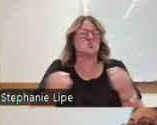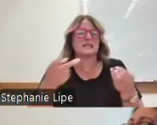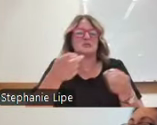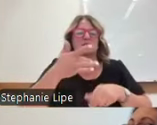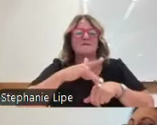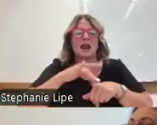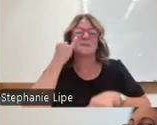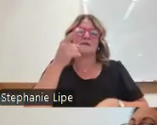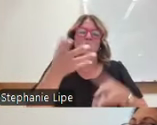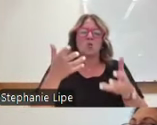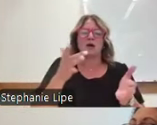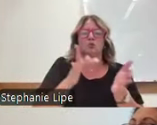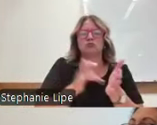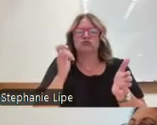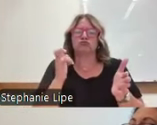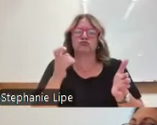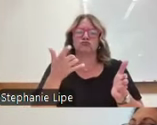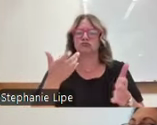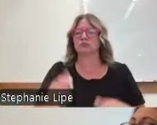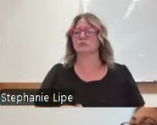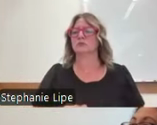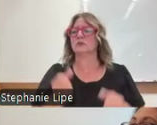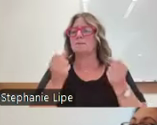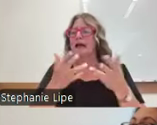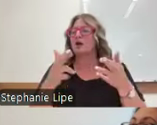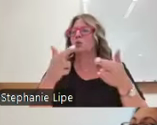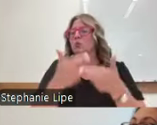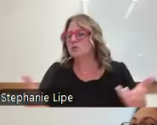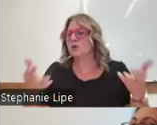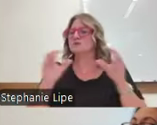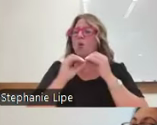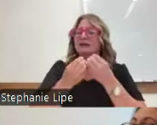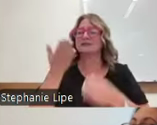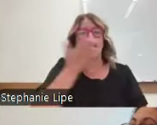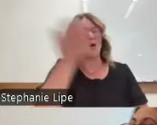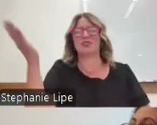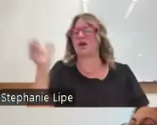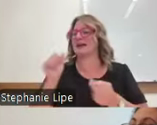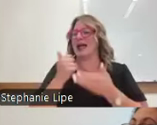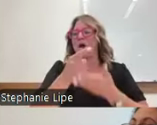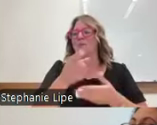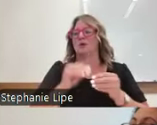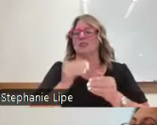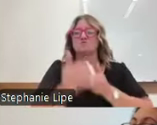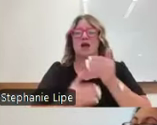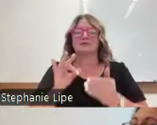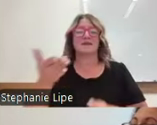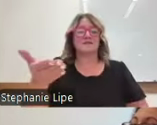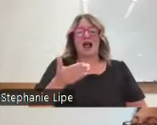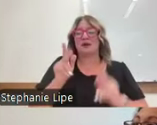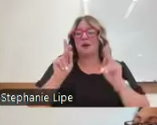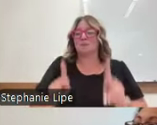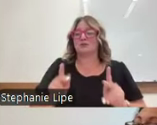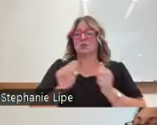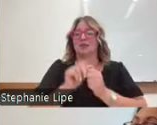Here are some resources that are available if you're interested. Many of these resources and organizations are out there to help